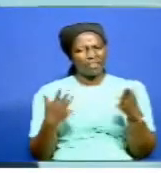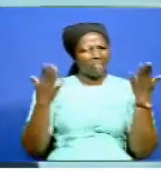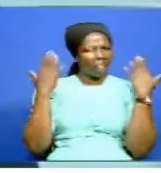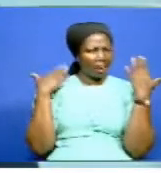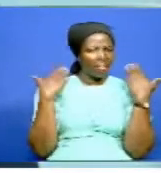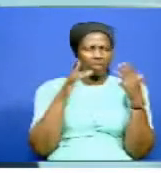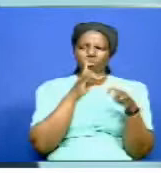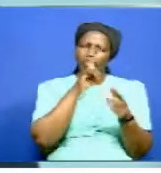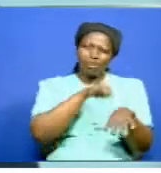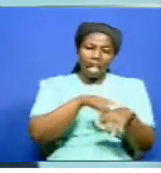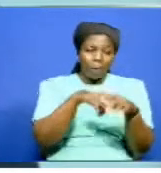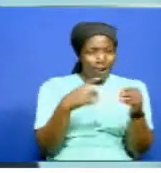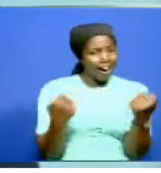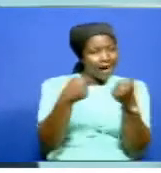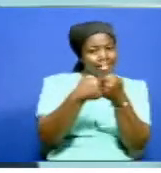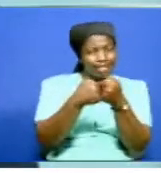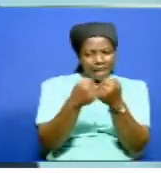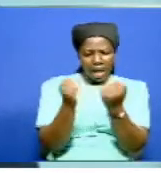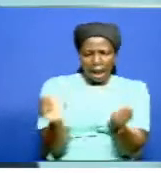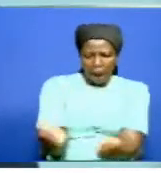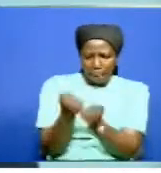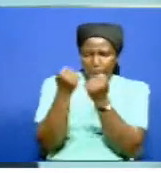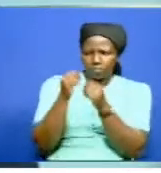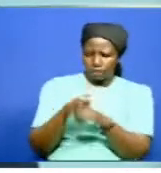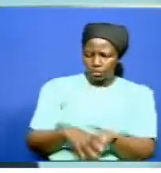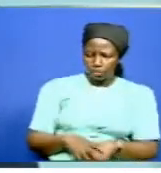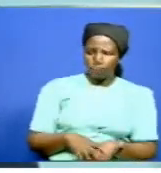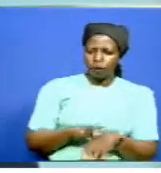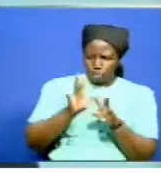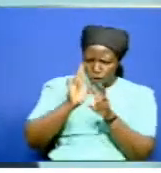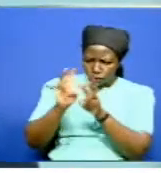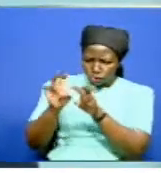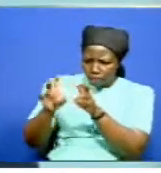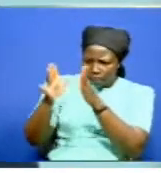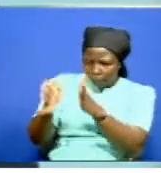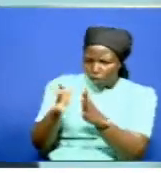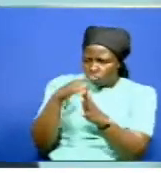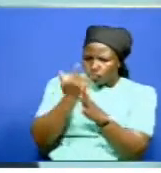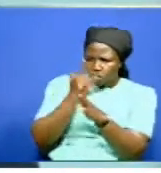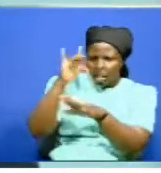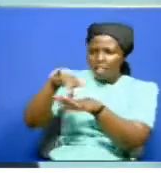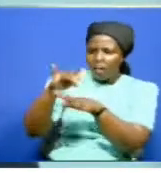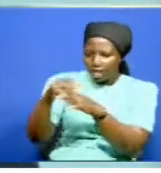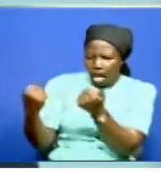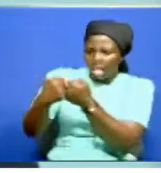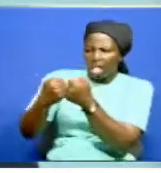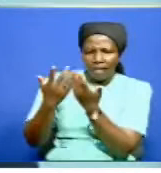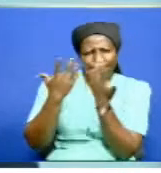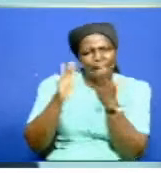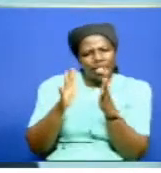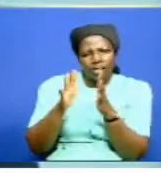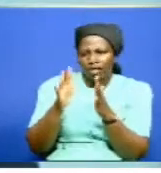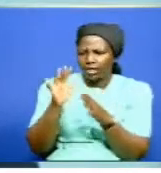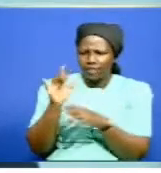happens, other than looking at the person who has been involved in the accident as the victim, he may be the sole